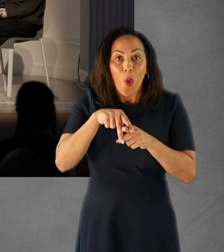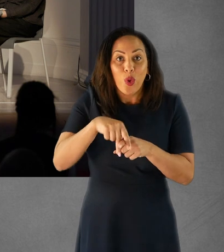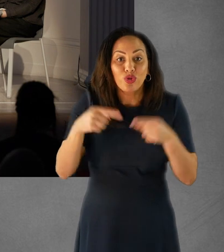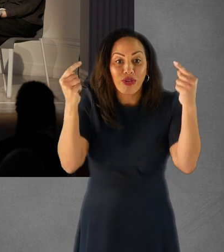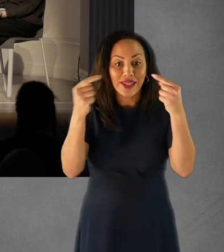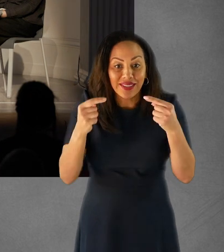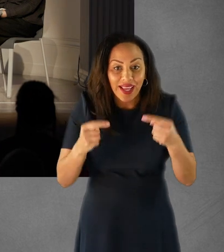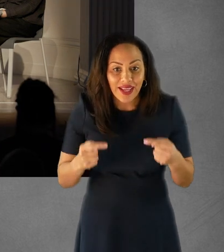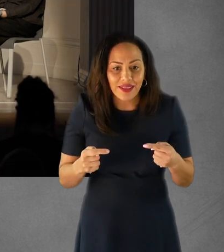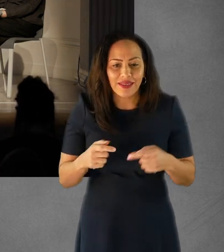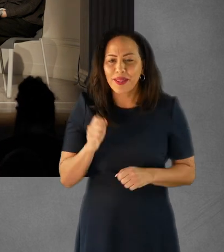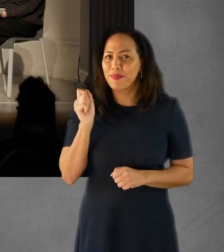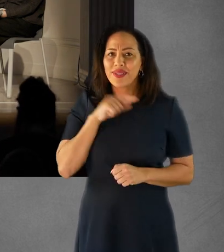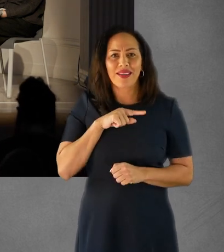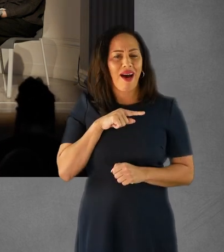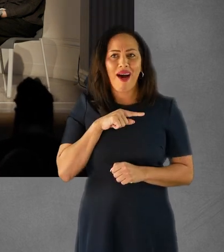of thoroughbred racehorse